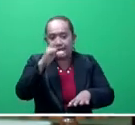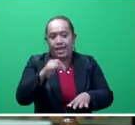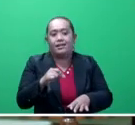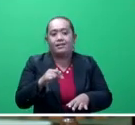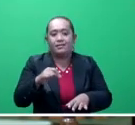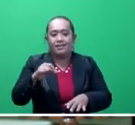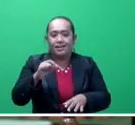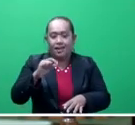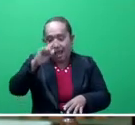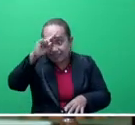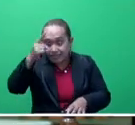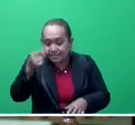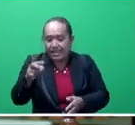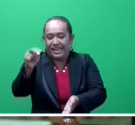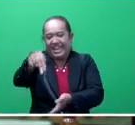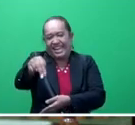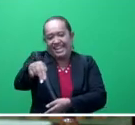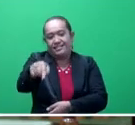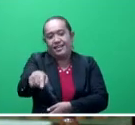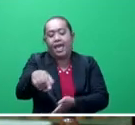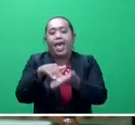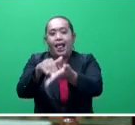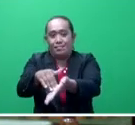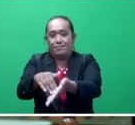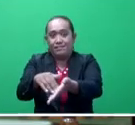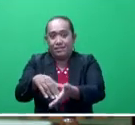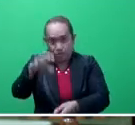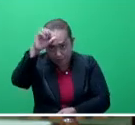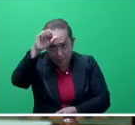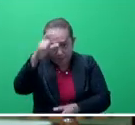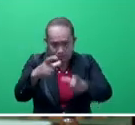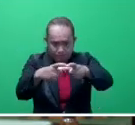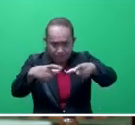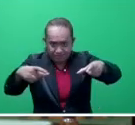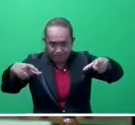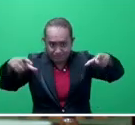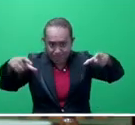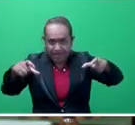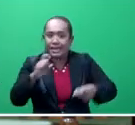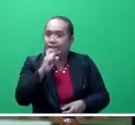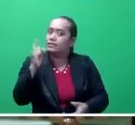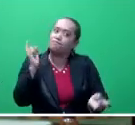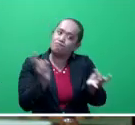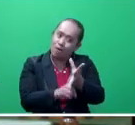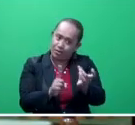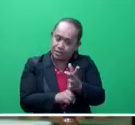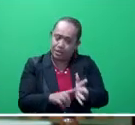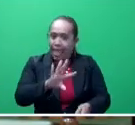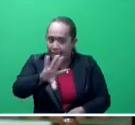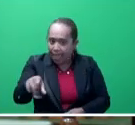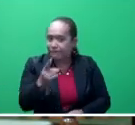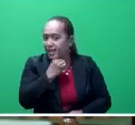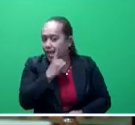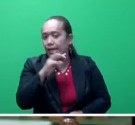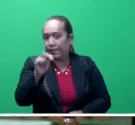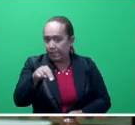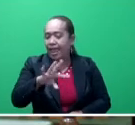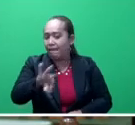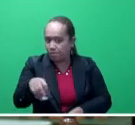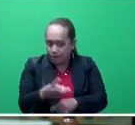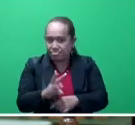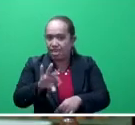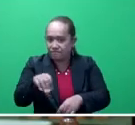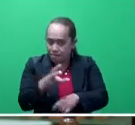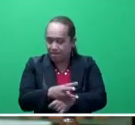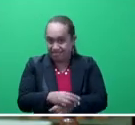of our priority list. Sanitary pads are not optional, they are essential. They will be made available to every female student who needs them.